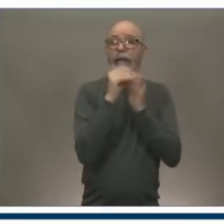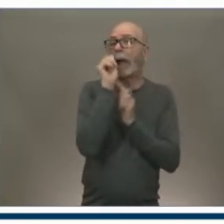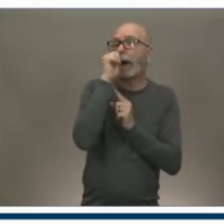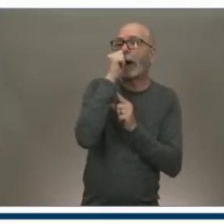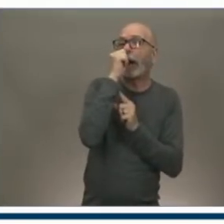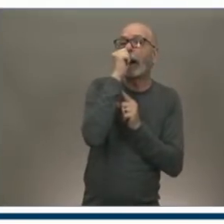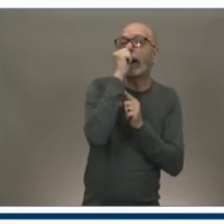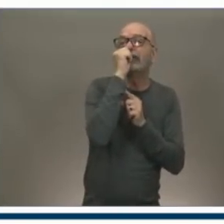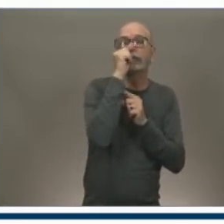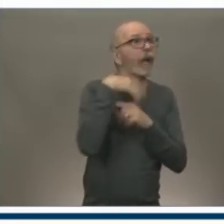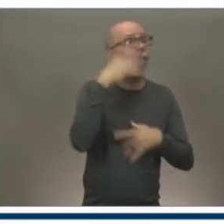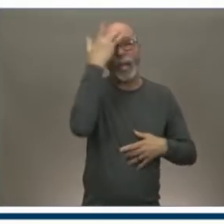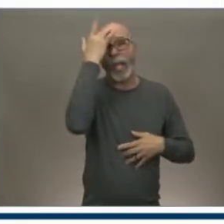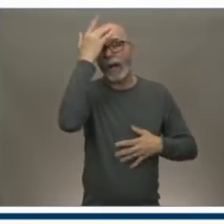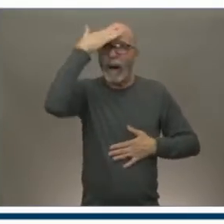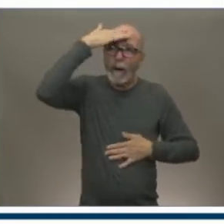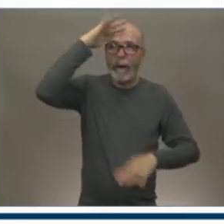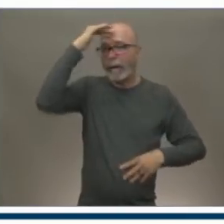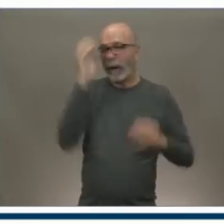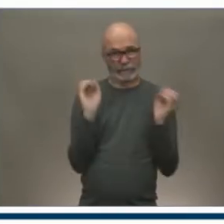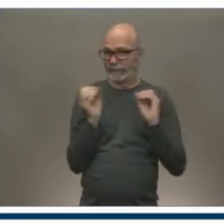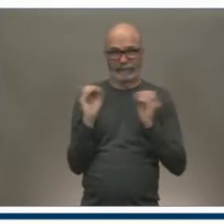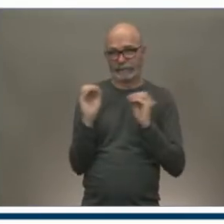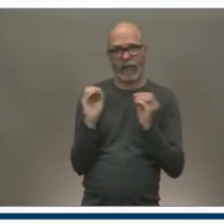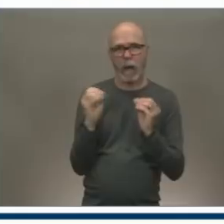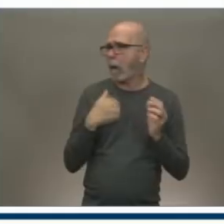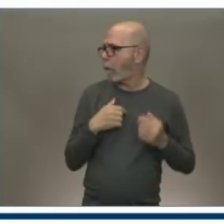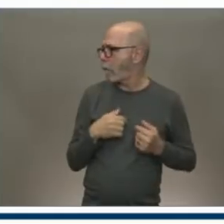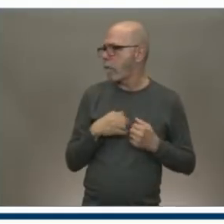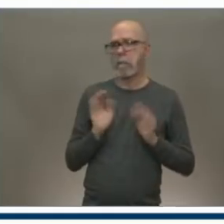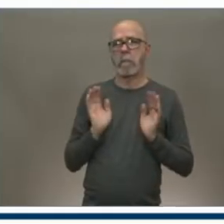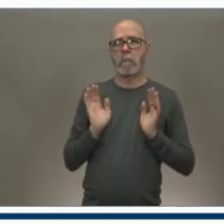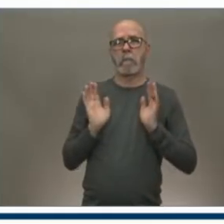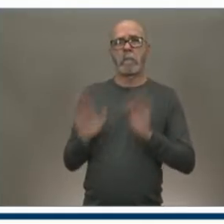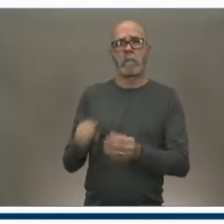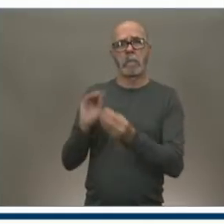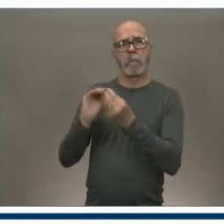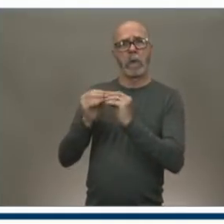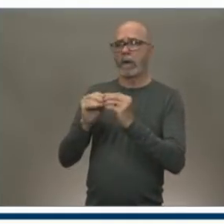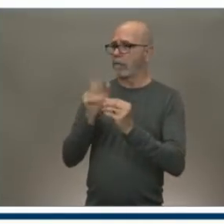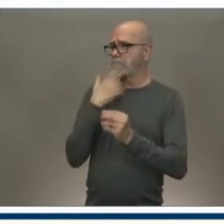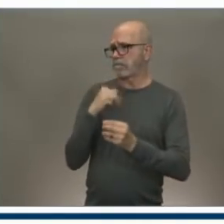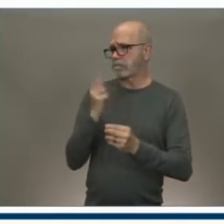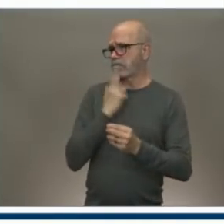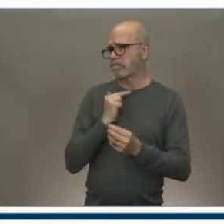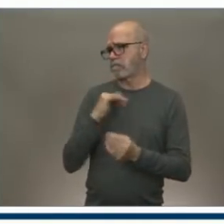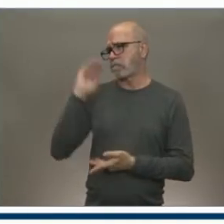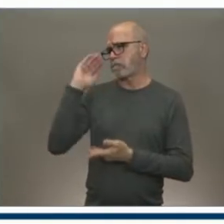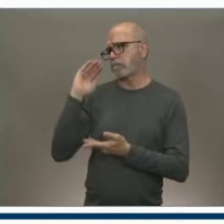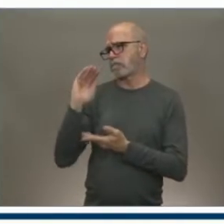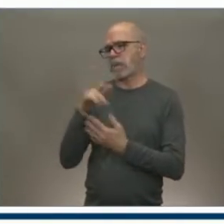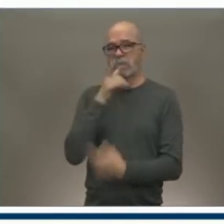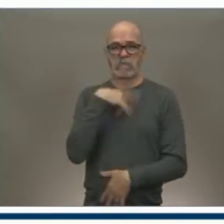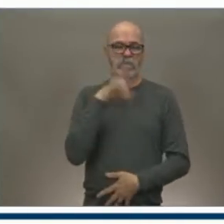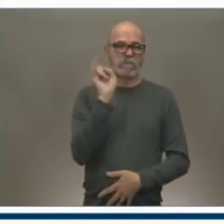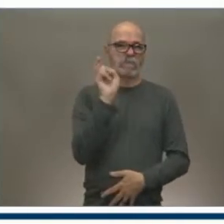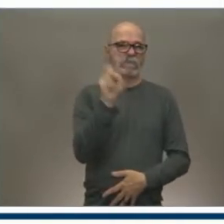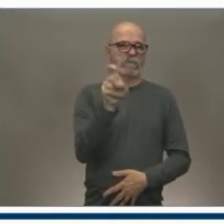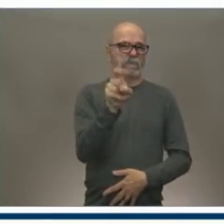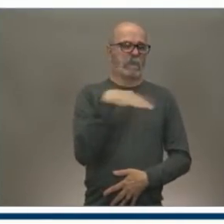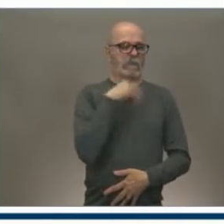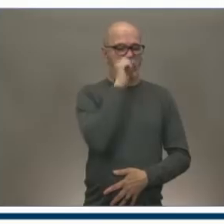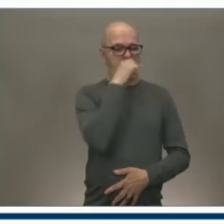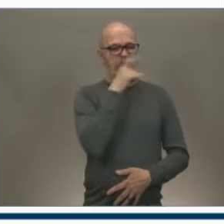case numbers, we don't need to be so worried. That couldn't be further from the truth. We need people to continue to get